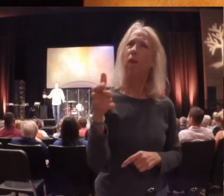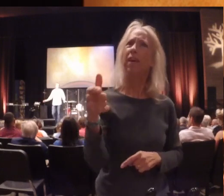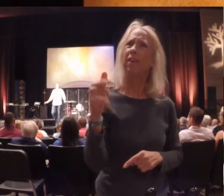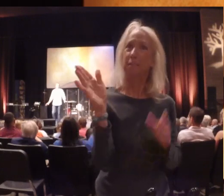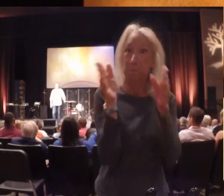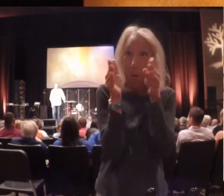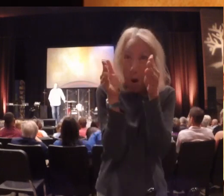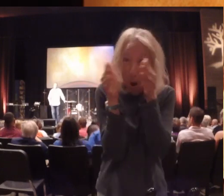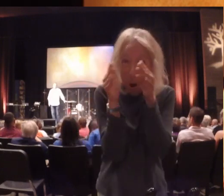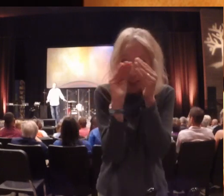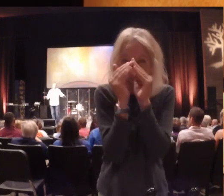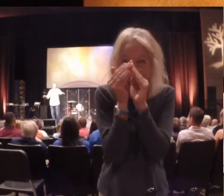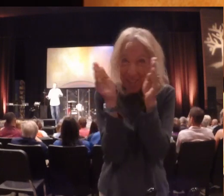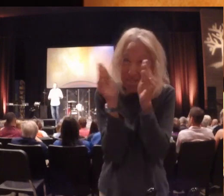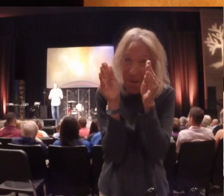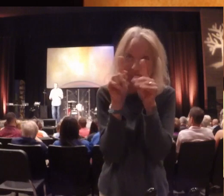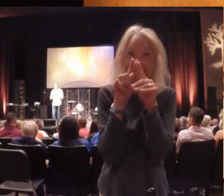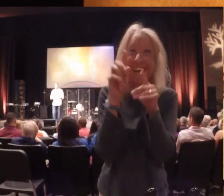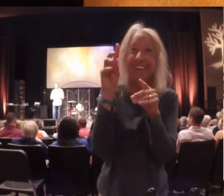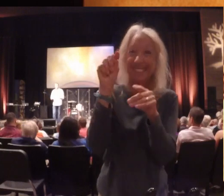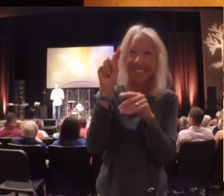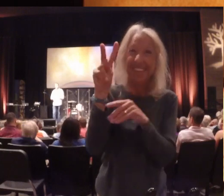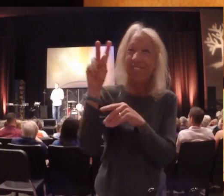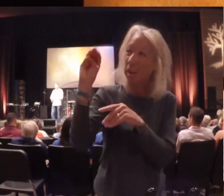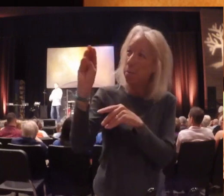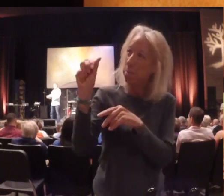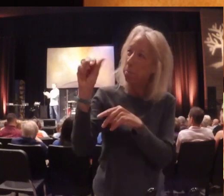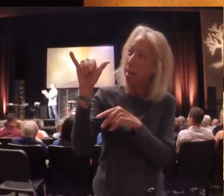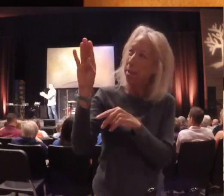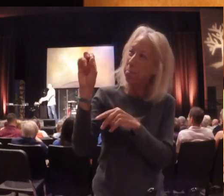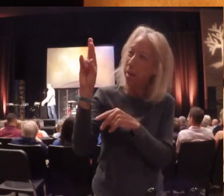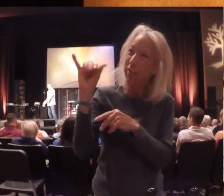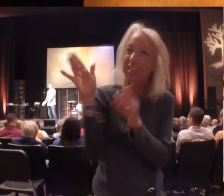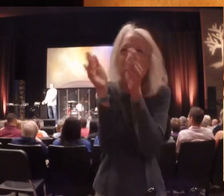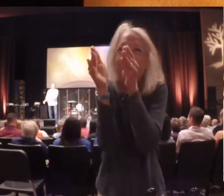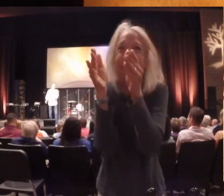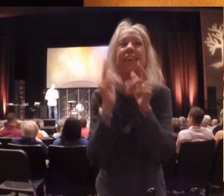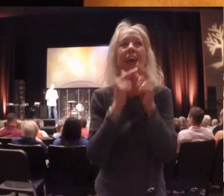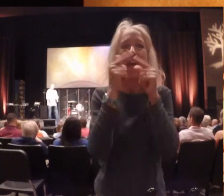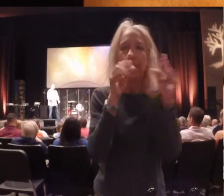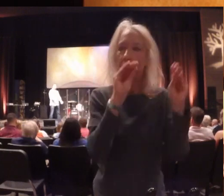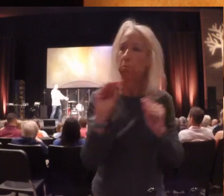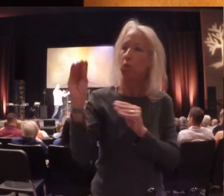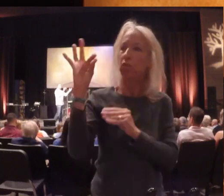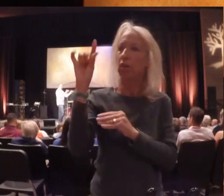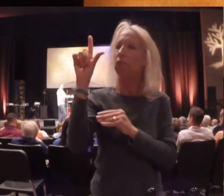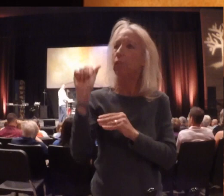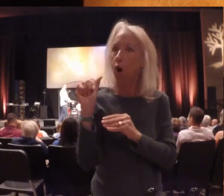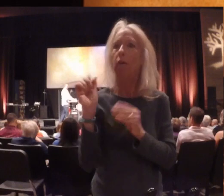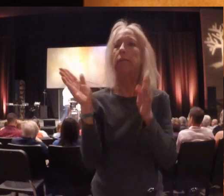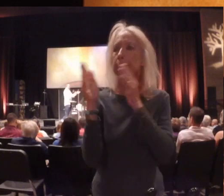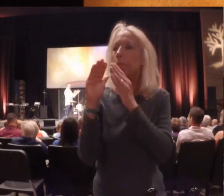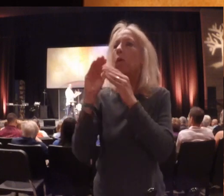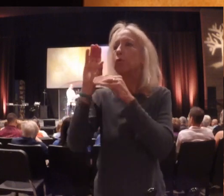people. I called it Mayberry. And we had a small church, and we went from there to Florida,